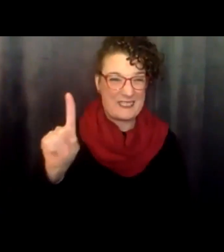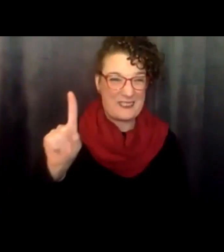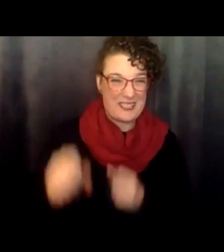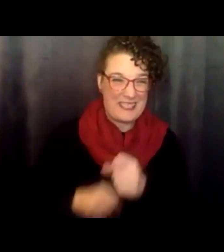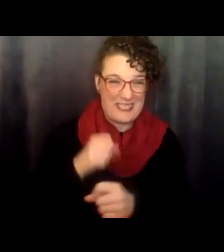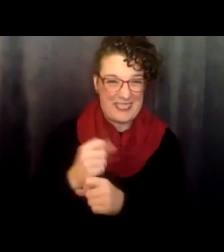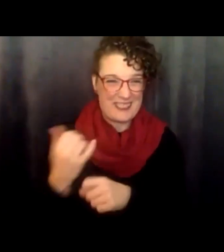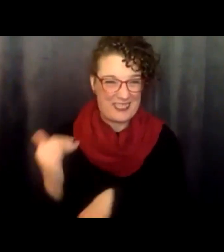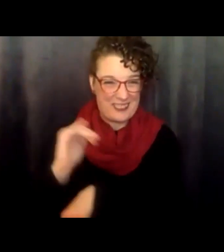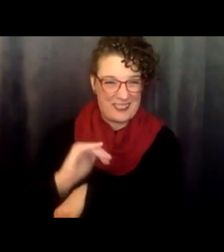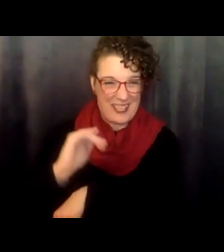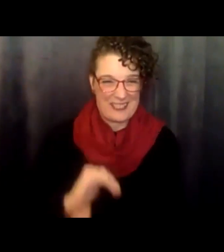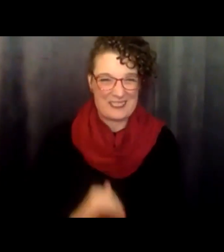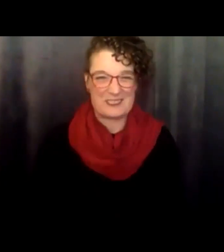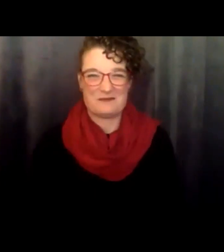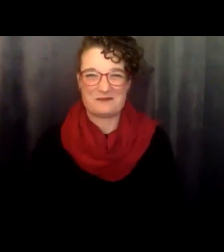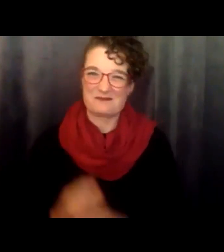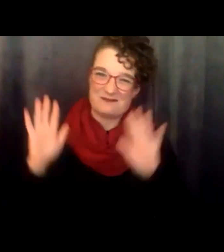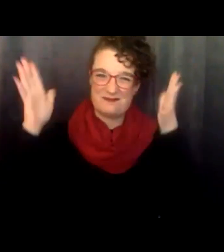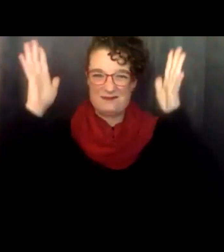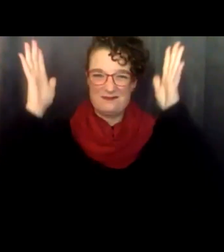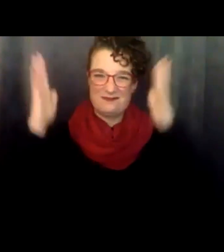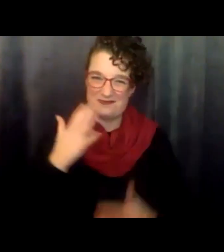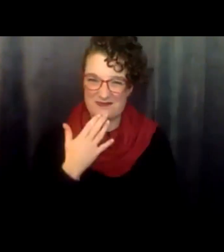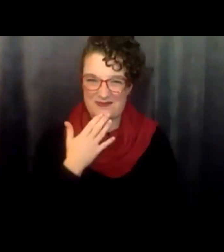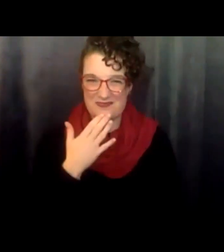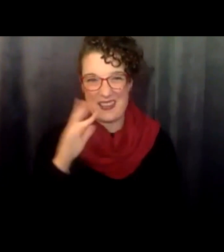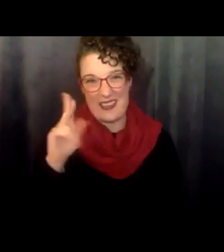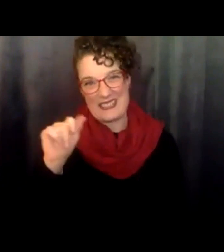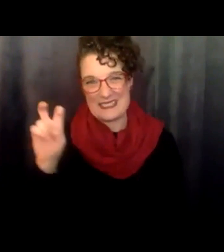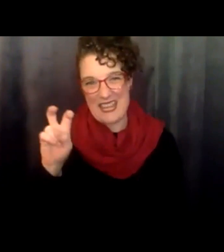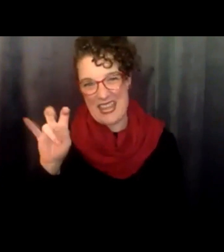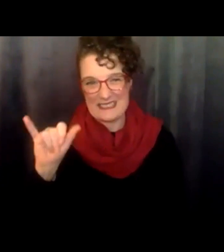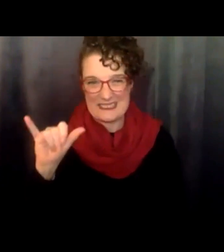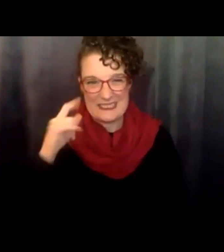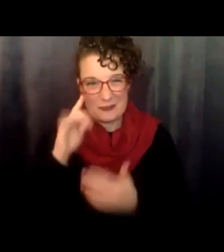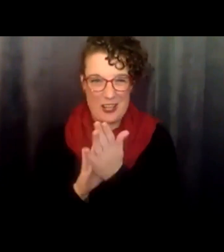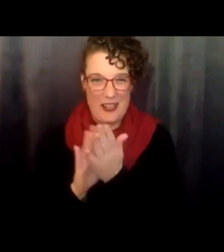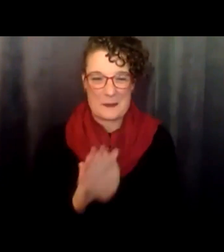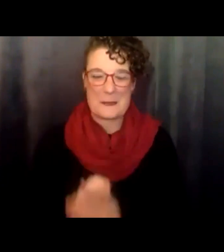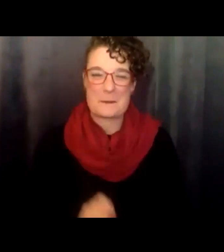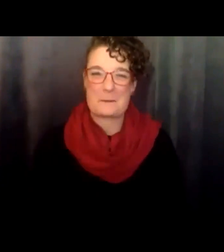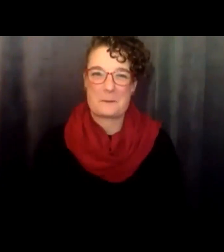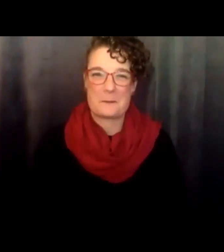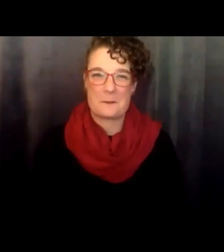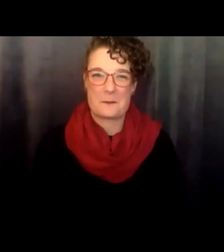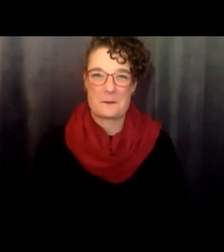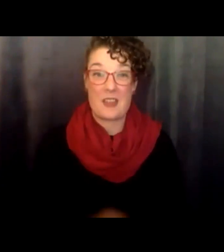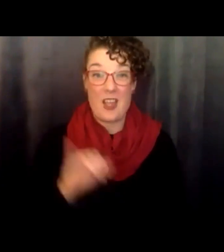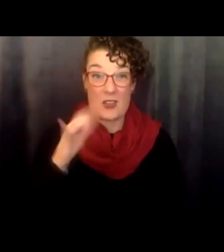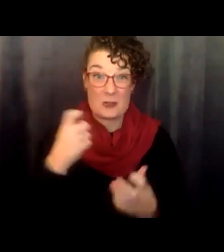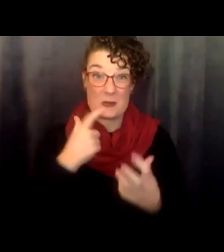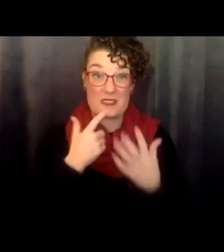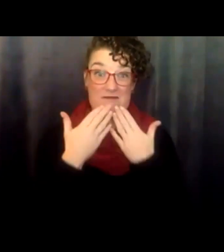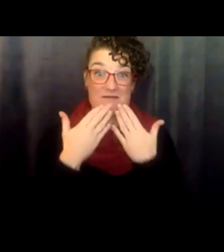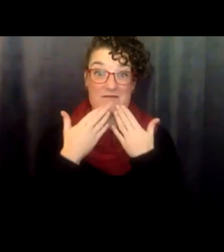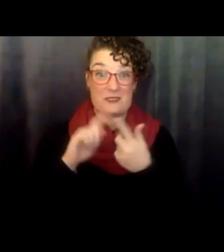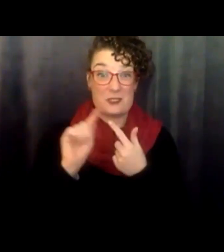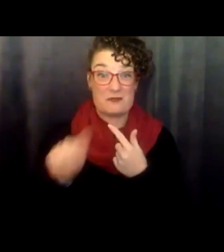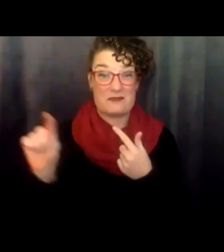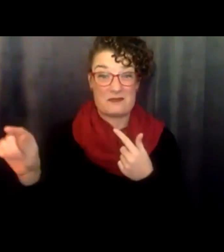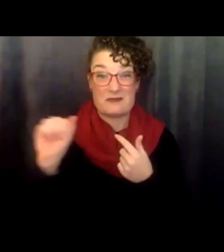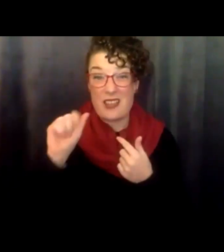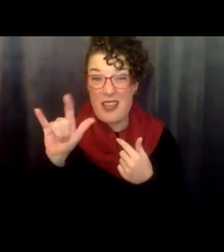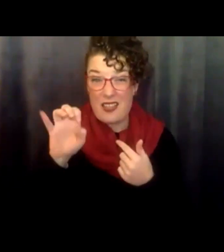well. So yay, thanks Kazi for clapping. I really wanna thank our incredible allies, Baruch